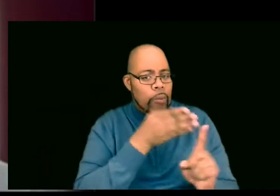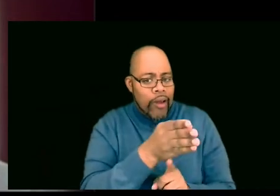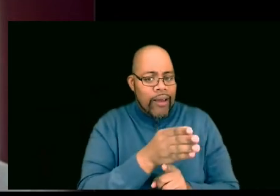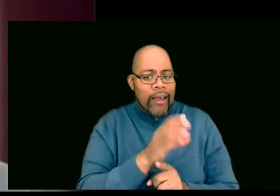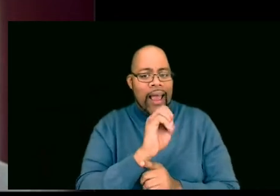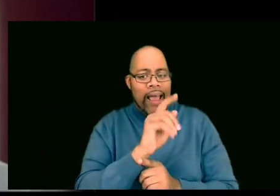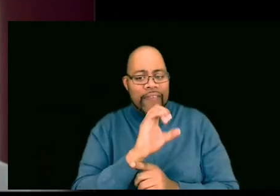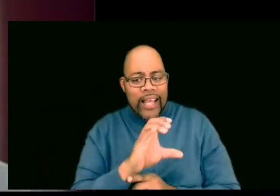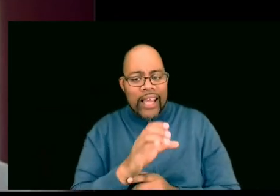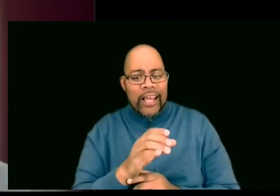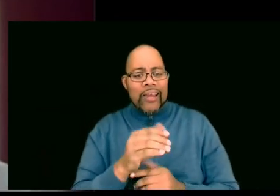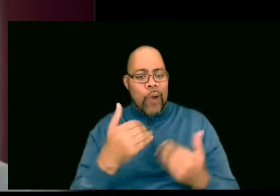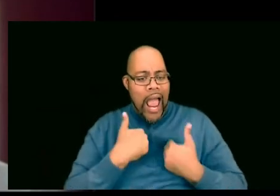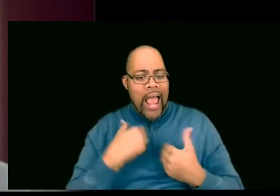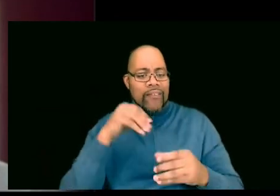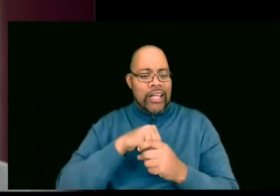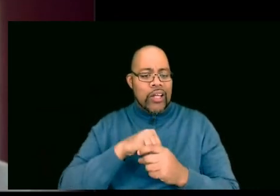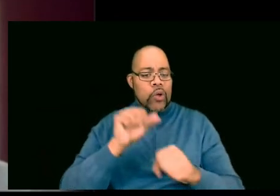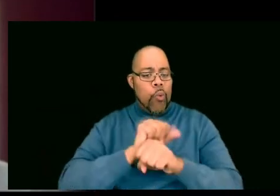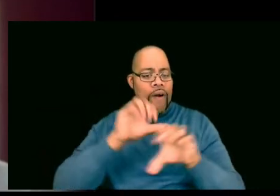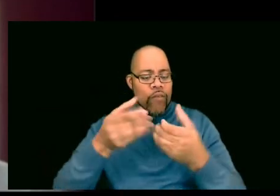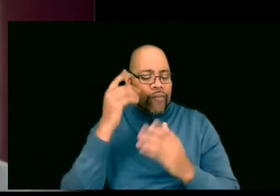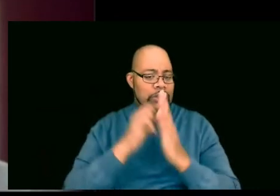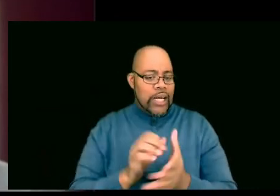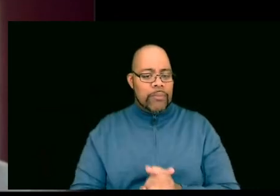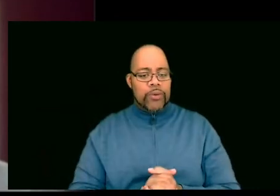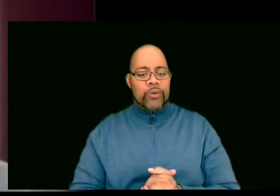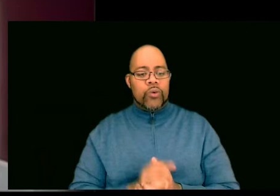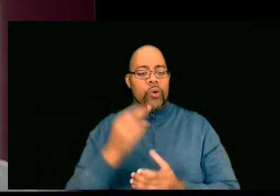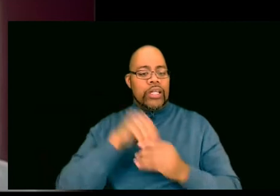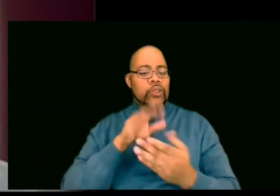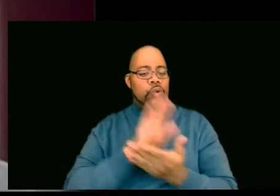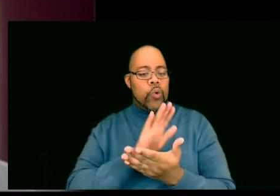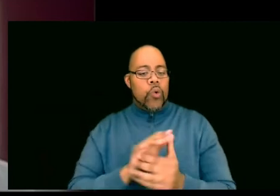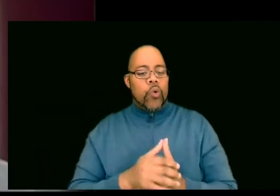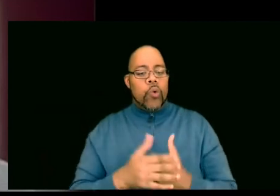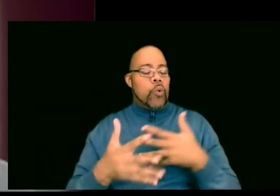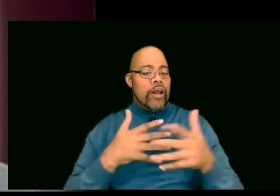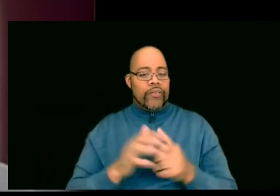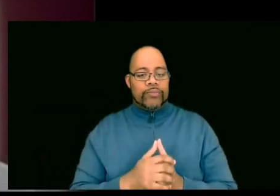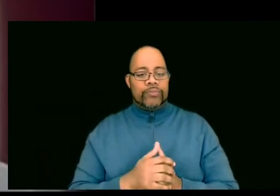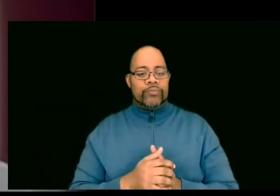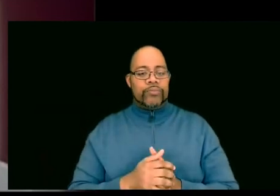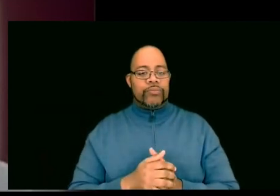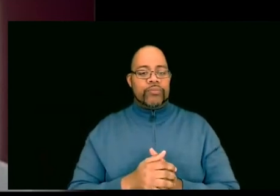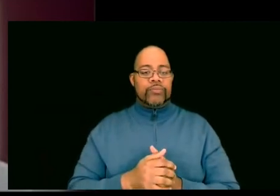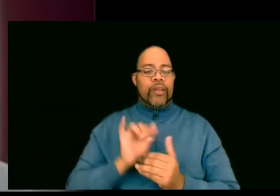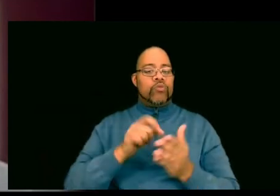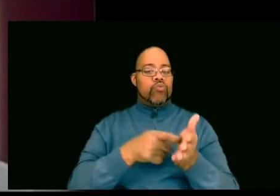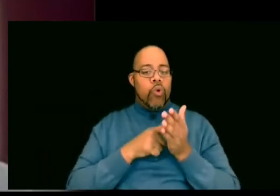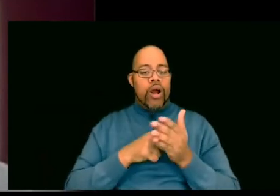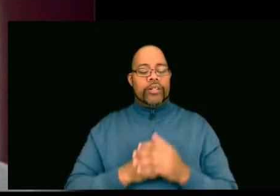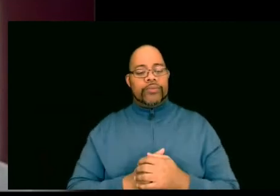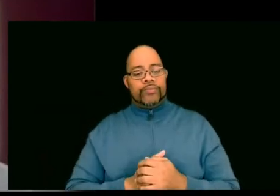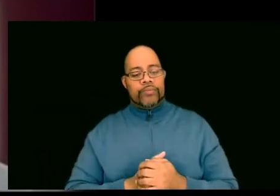ethnic group or group you have in the workforce, for example, or in the school, or whatever was